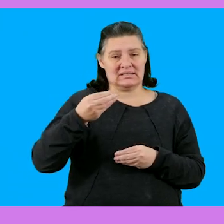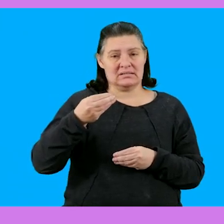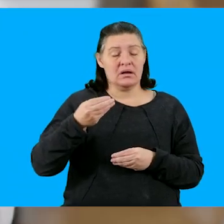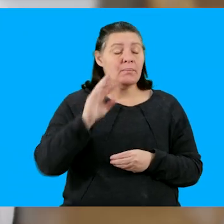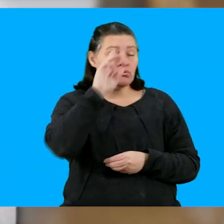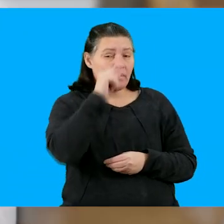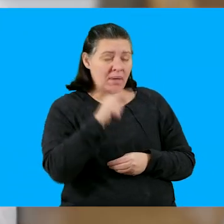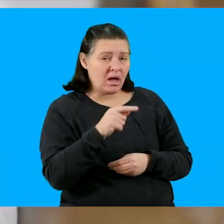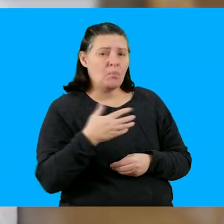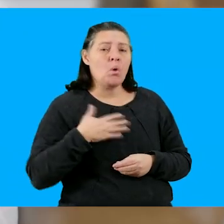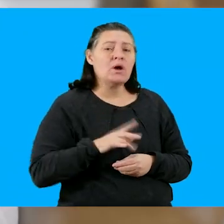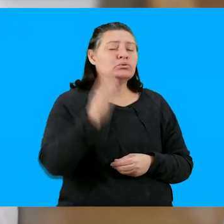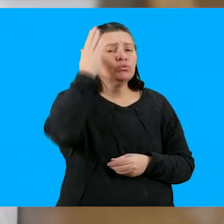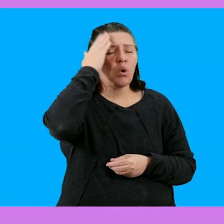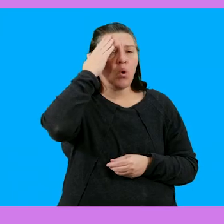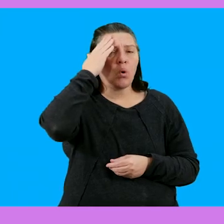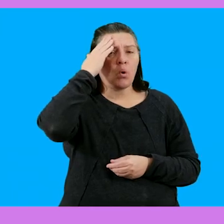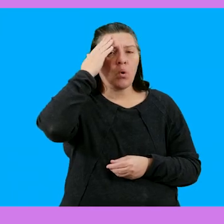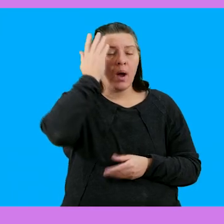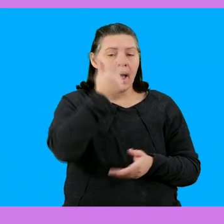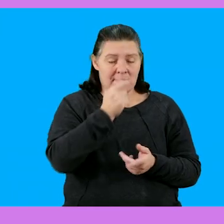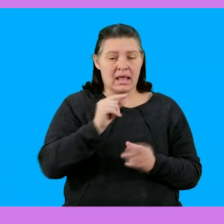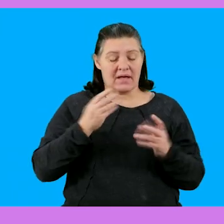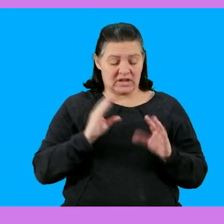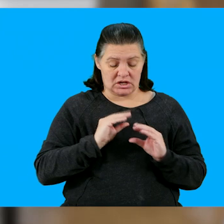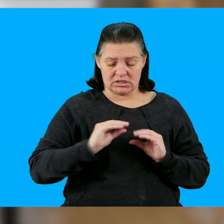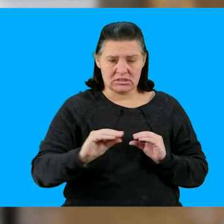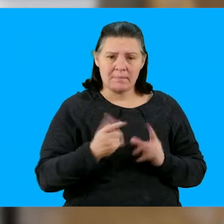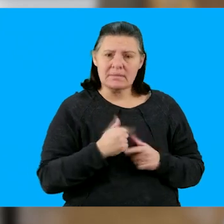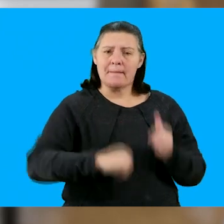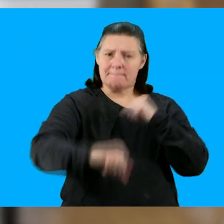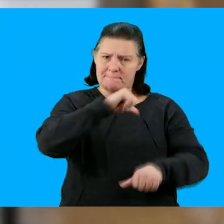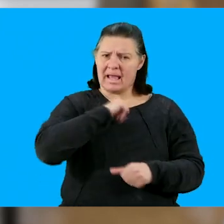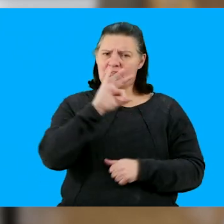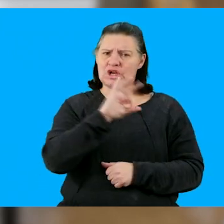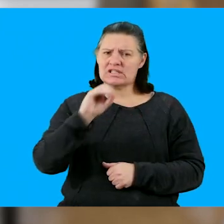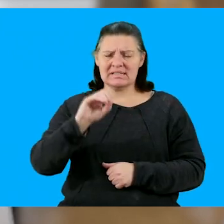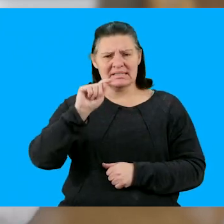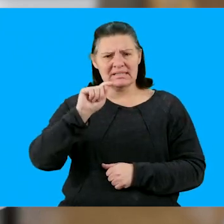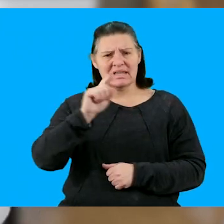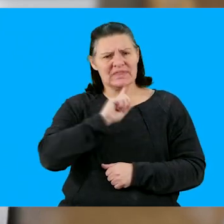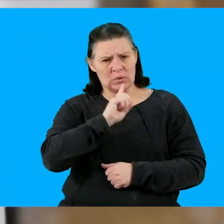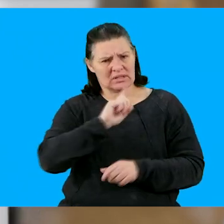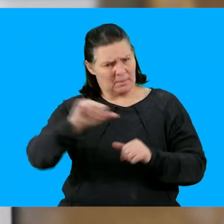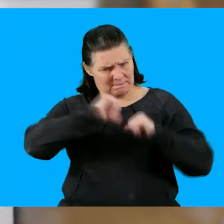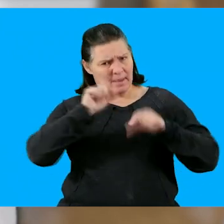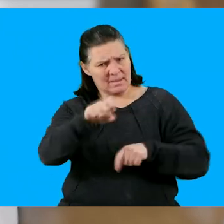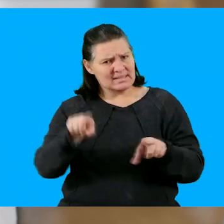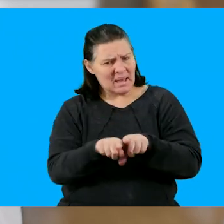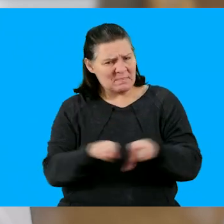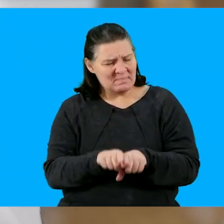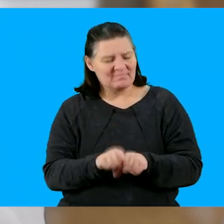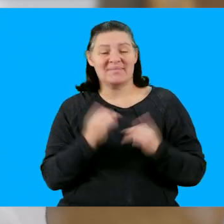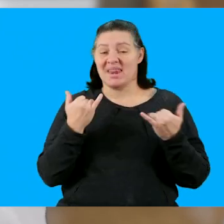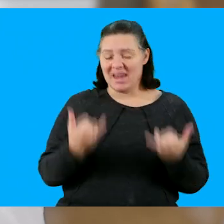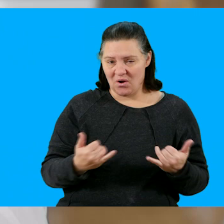investment. But remember, we would like to know how much will he get back. Of course, he must get back his 30,000 Rand that he invested. We